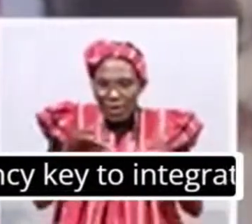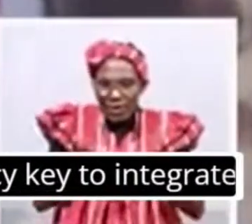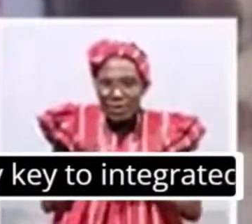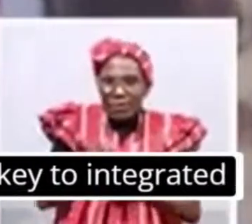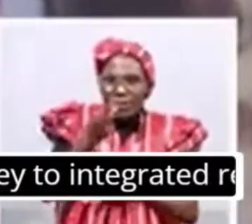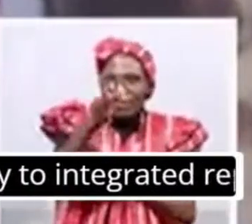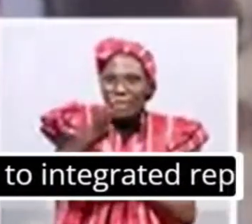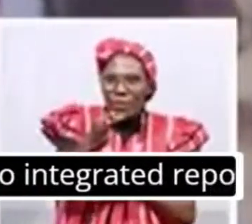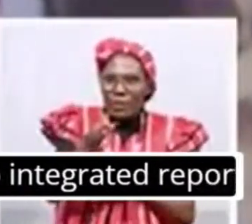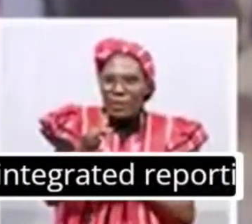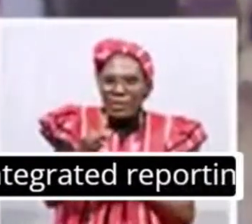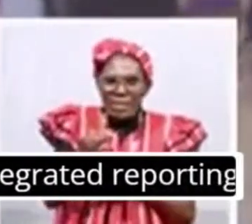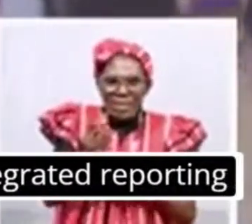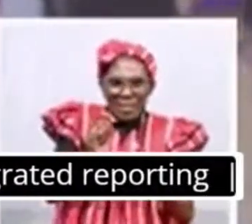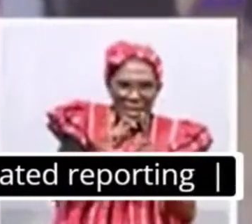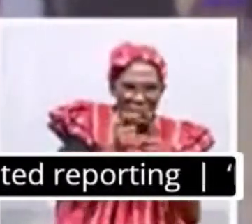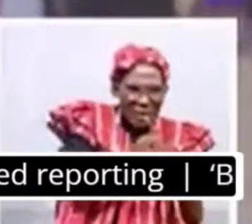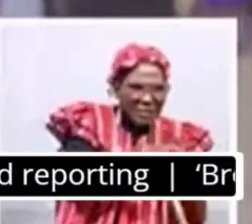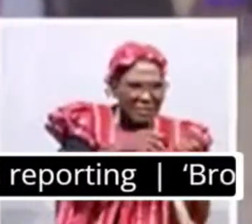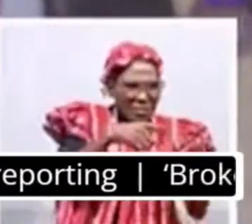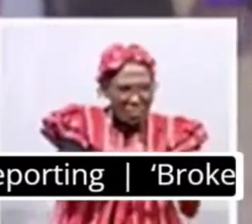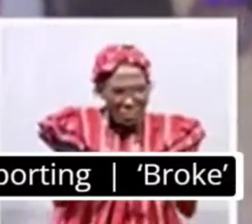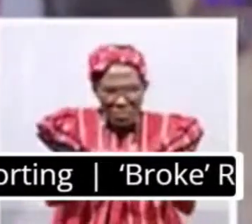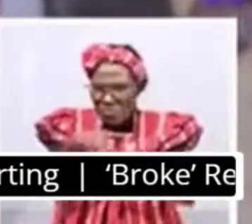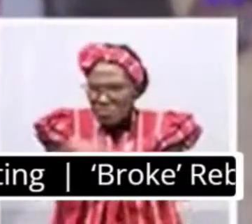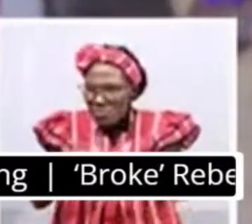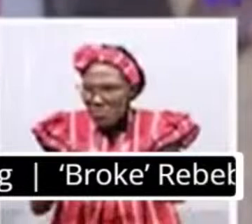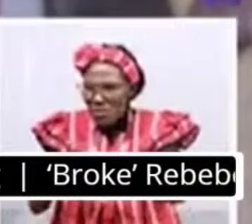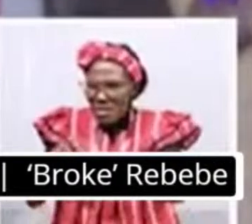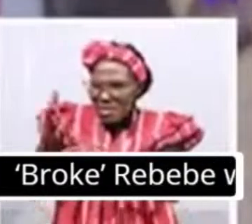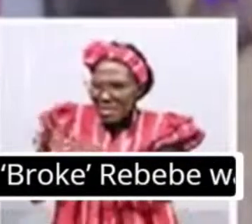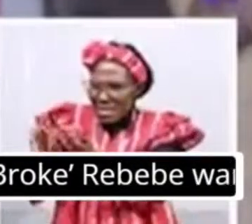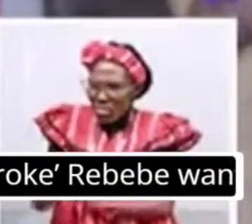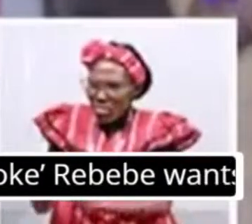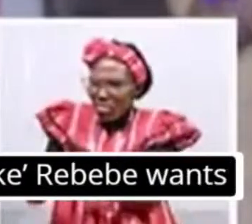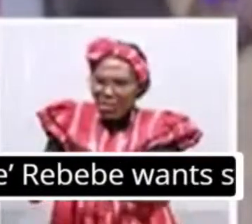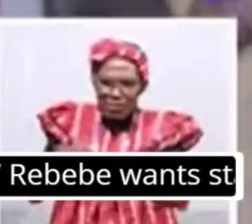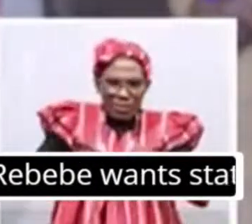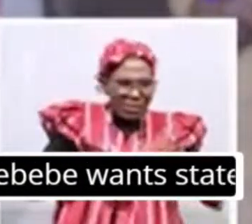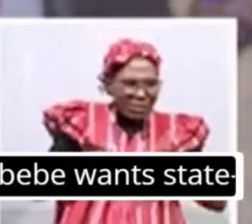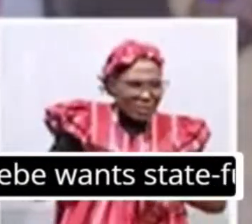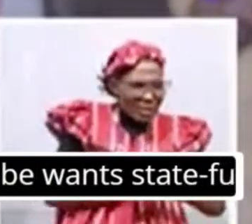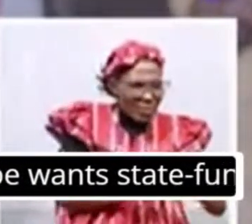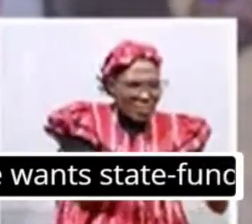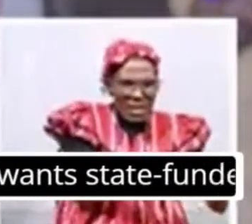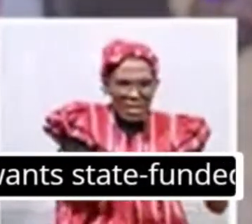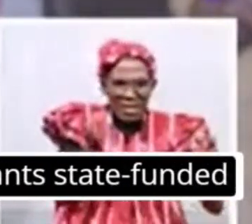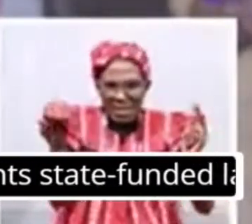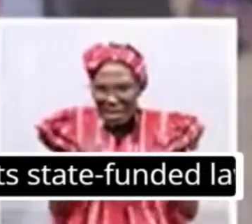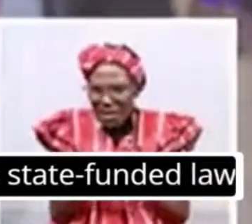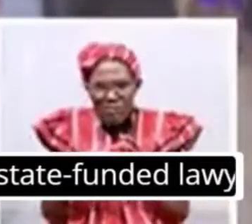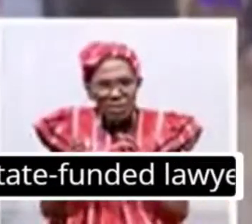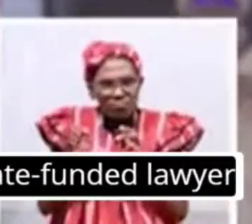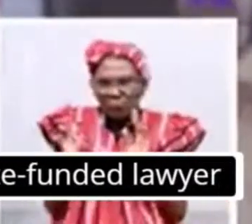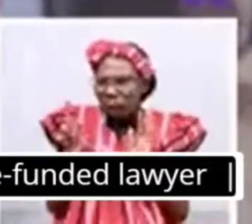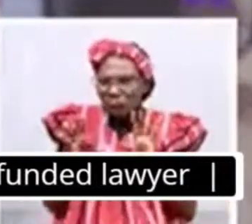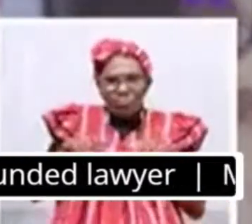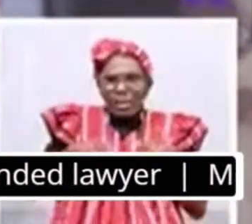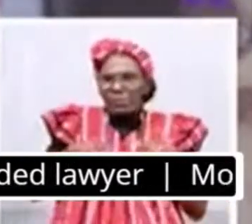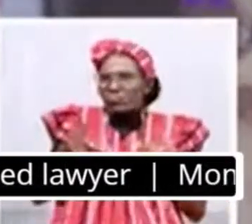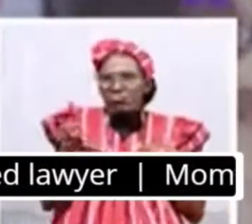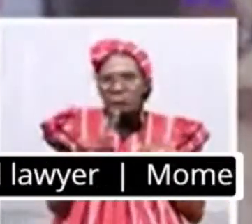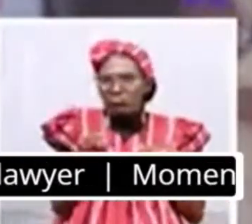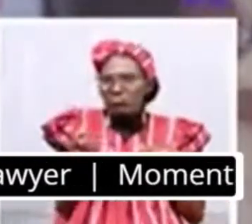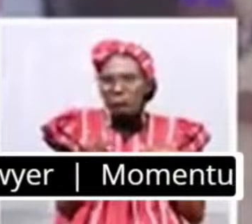practicing tribalism, racism, regionalism, corruption, crime, and all similar